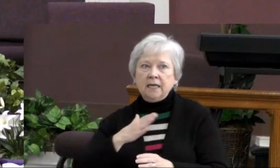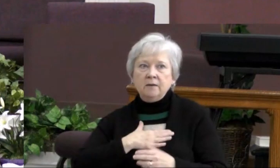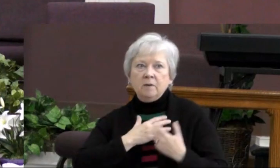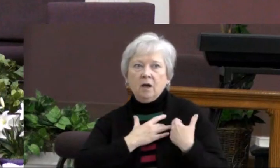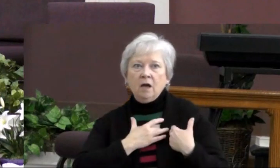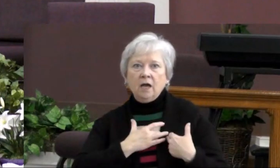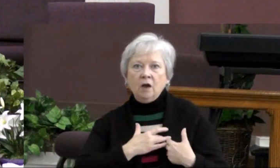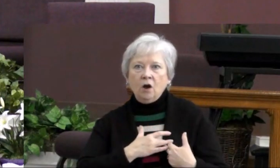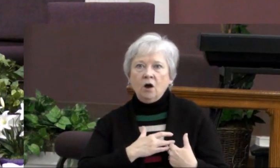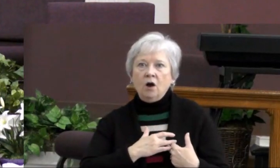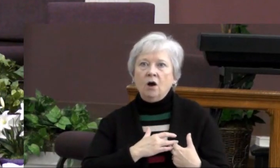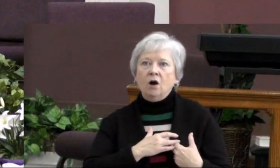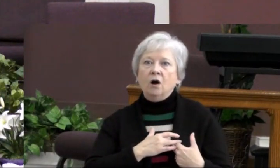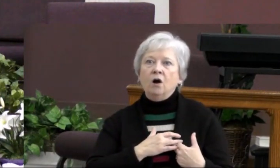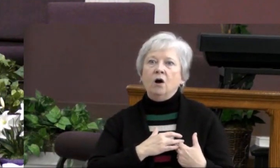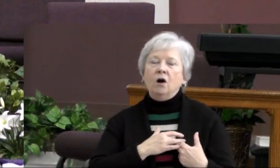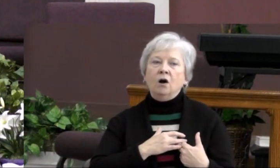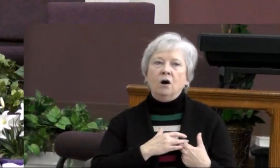heart, in my